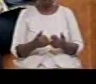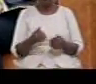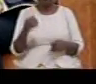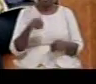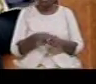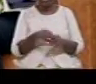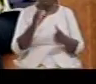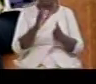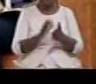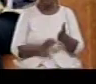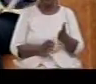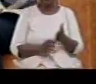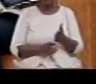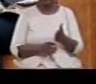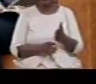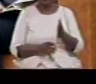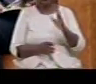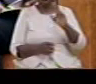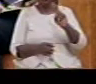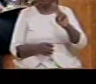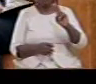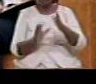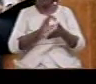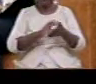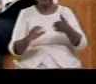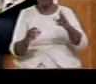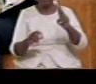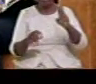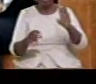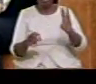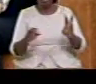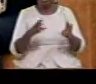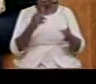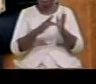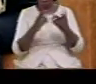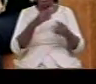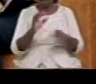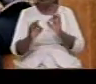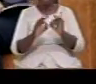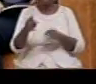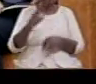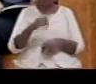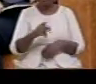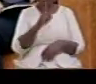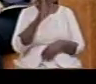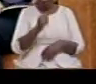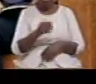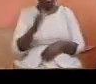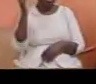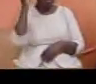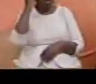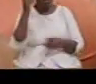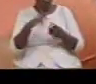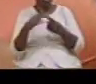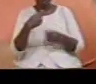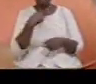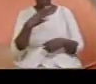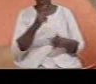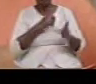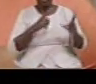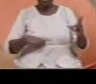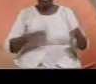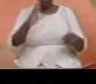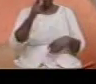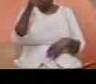26, the Bible said, and said, "If thou wilt diligently hearken to the voice of the Lord thy